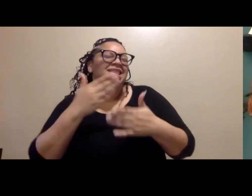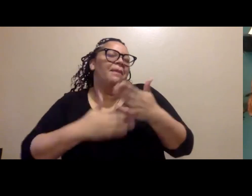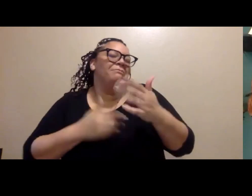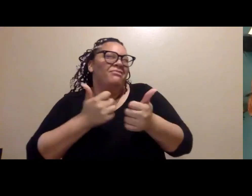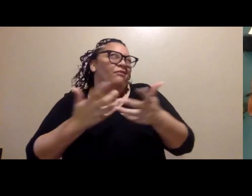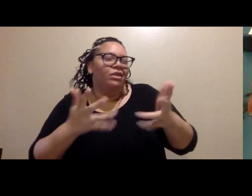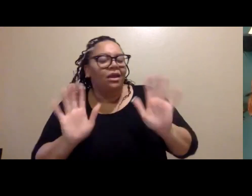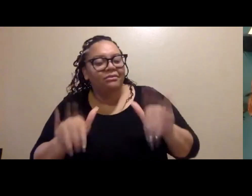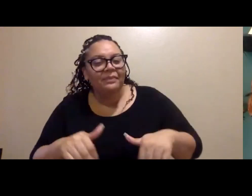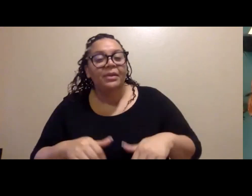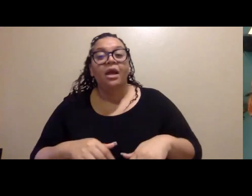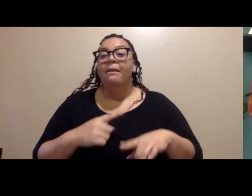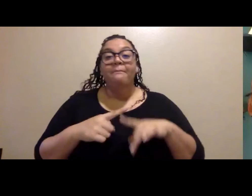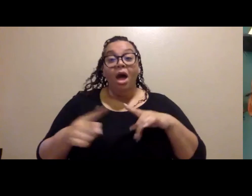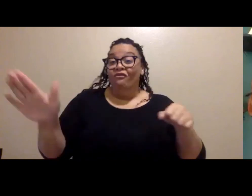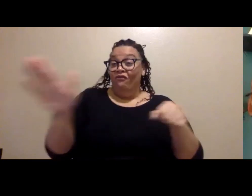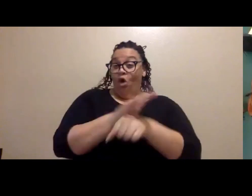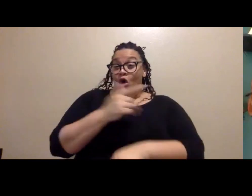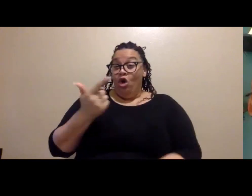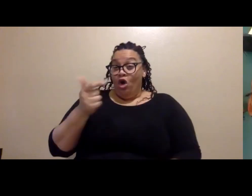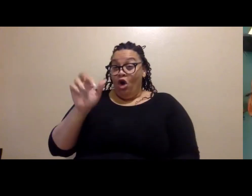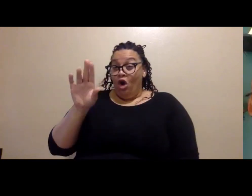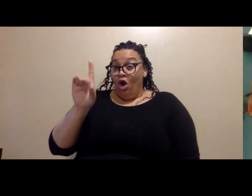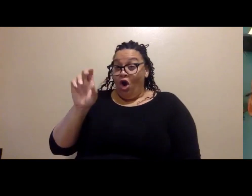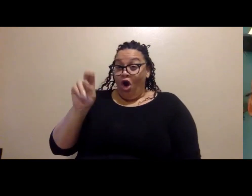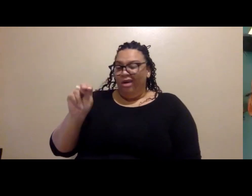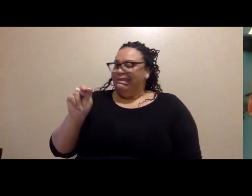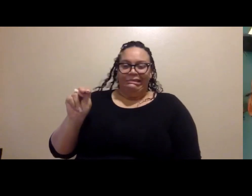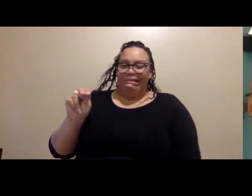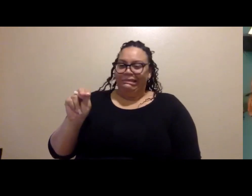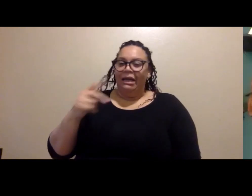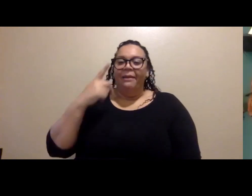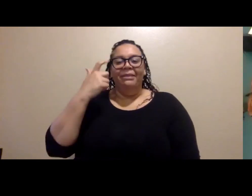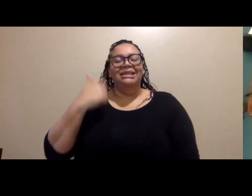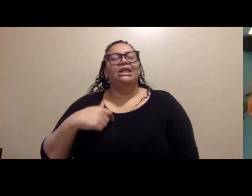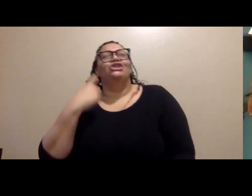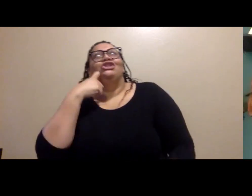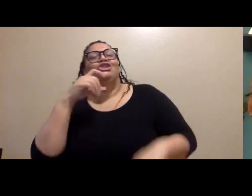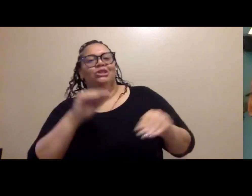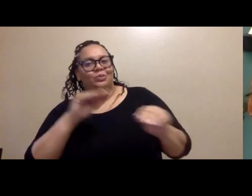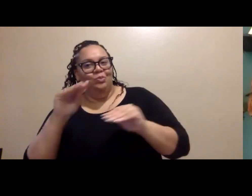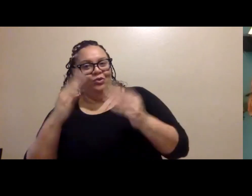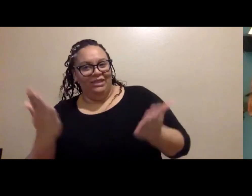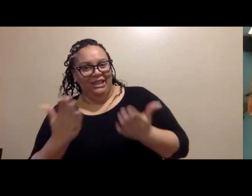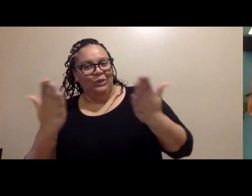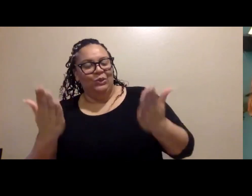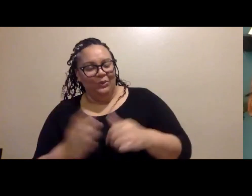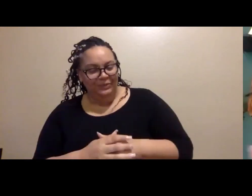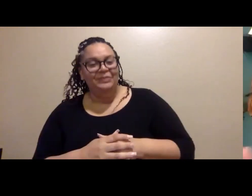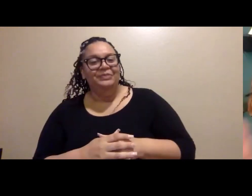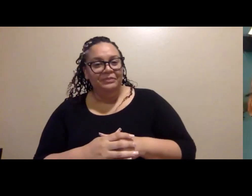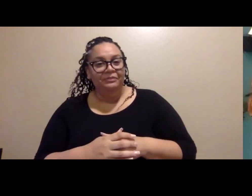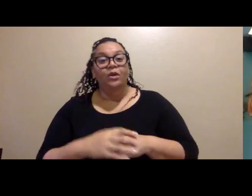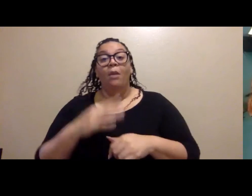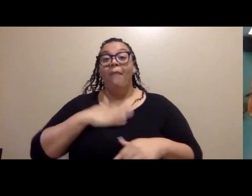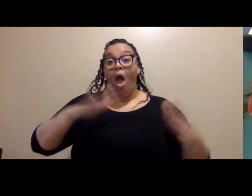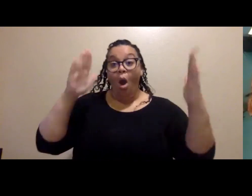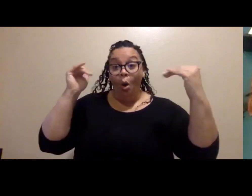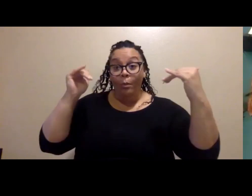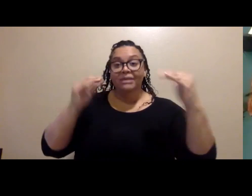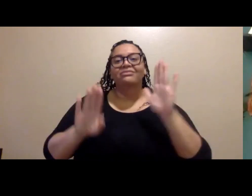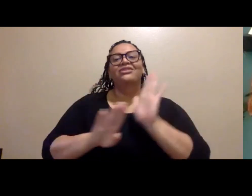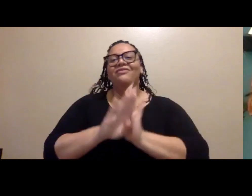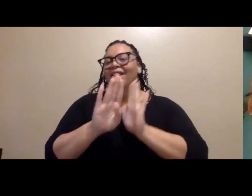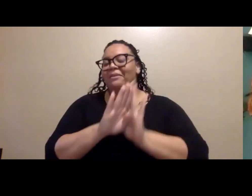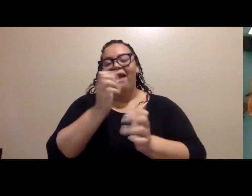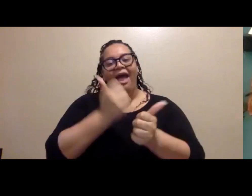not fully gardening this year because I just moved into my property this year. So my hope is to develop everything for the